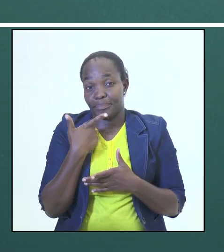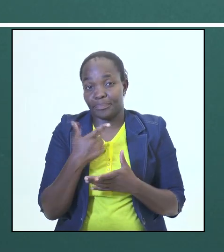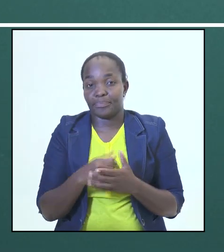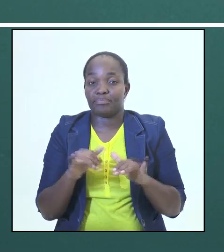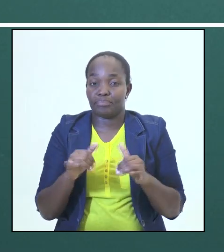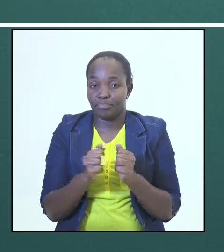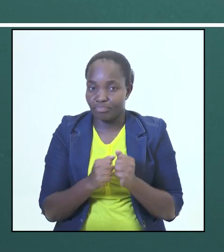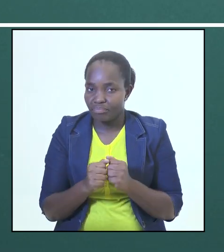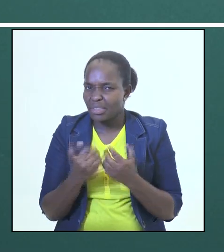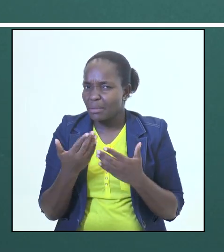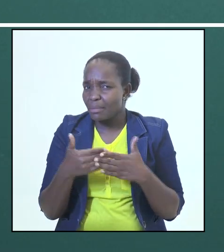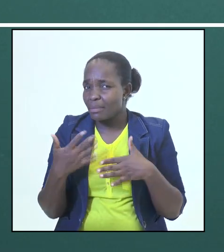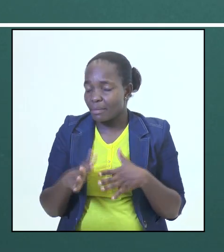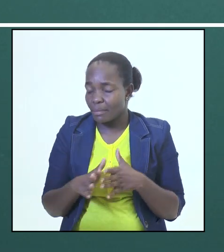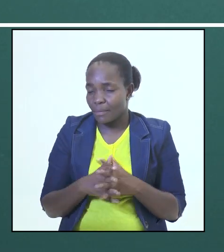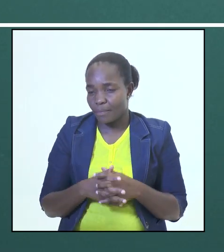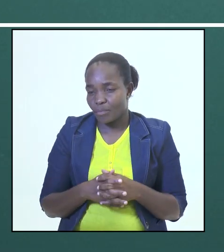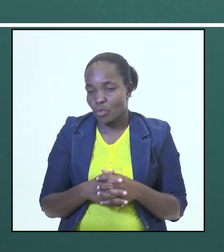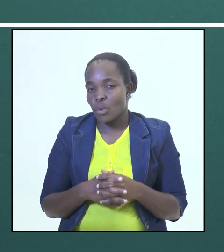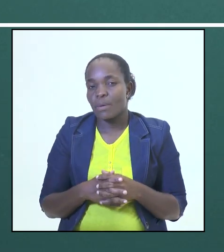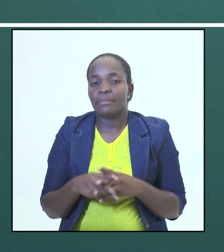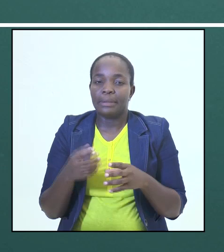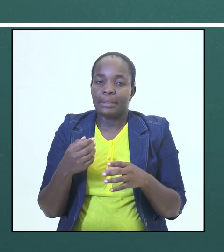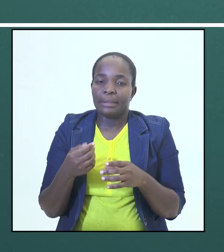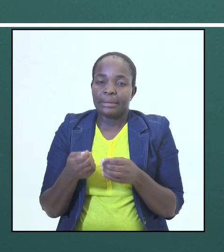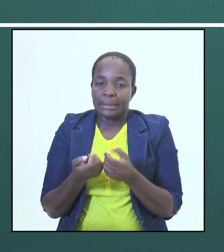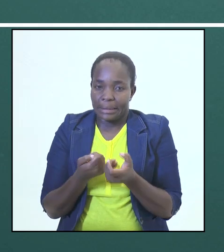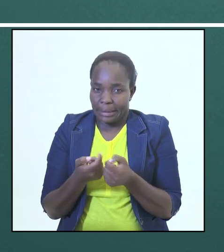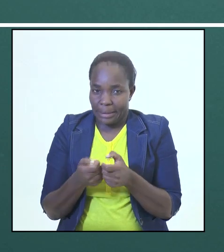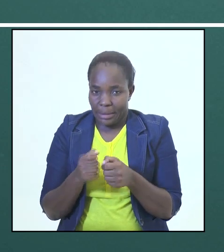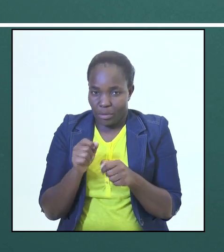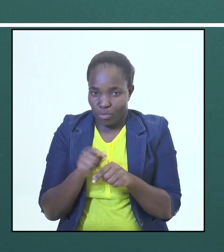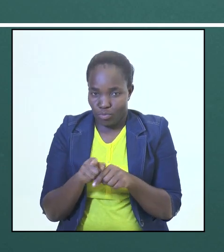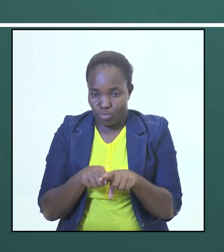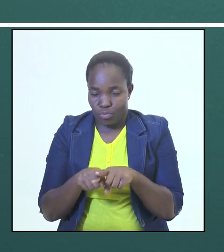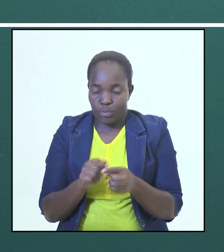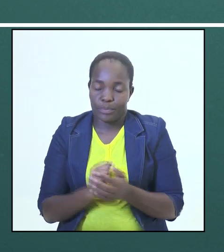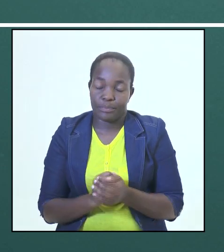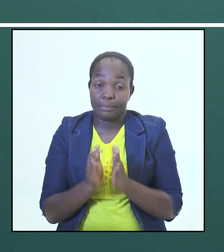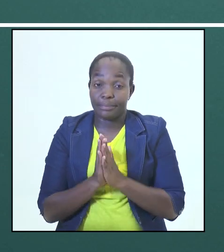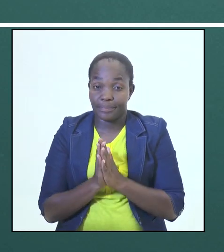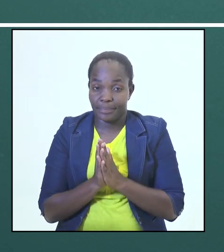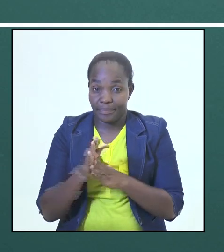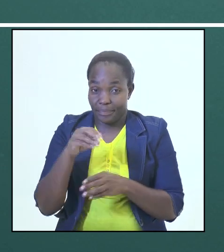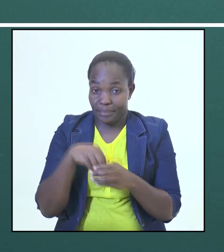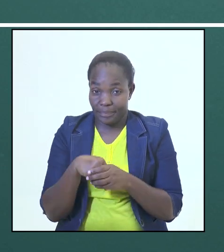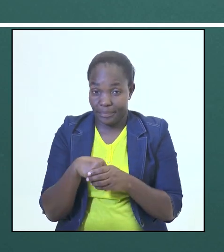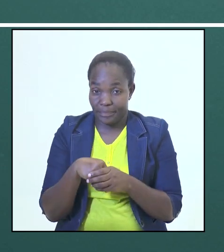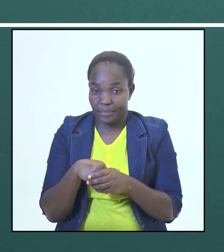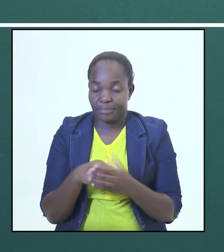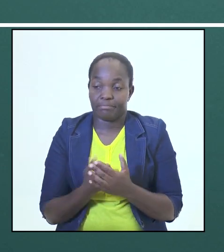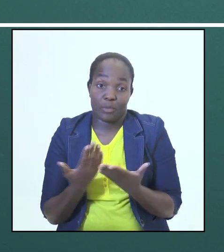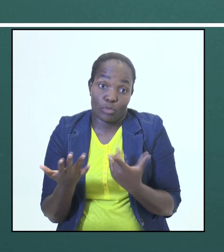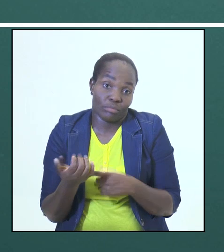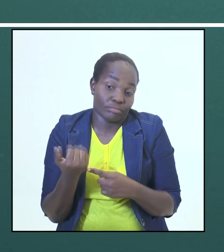But before we go, we have our regular SMS competition question for you. Please take part. You can win a